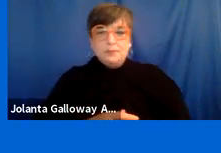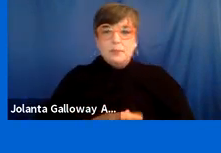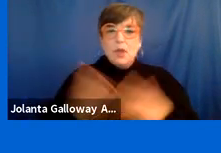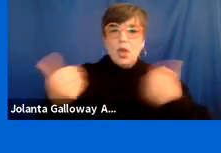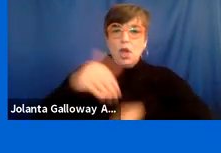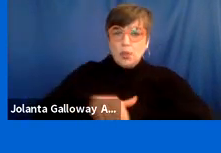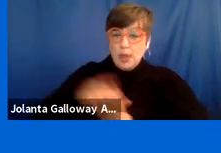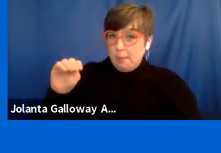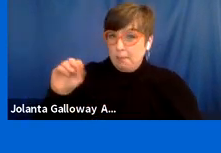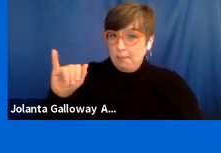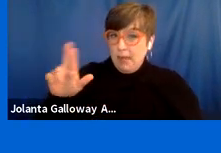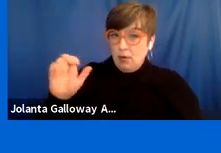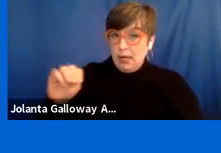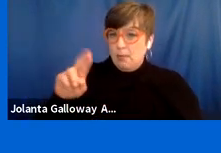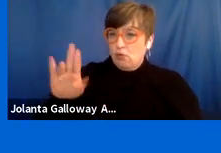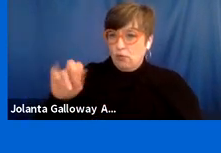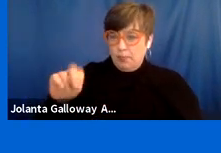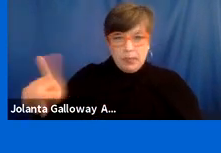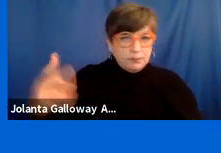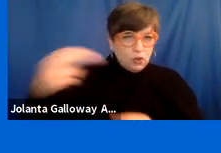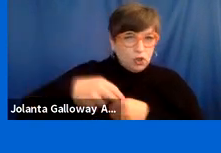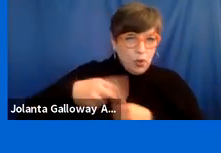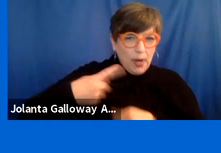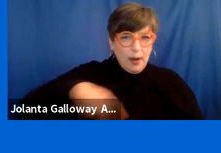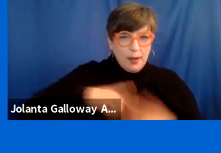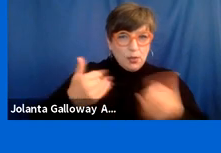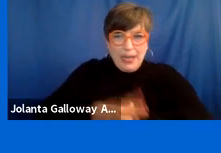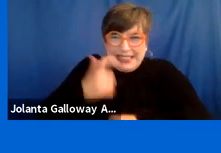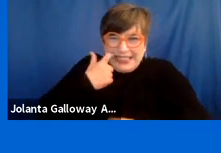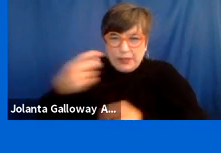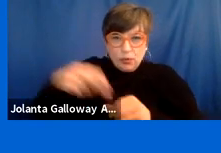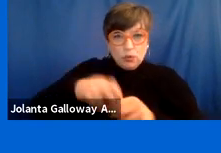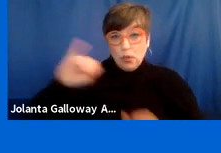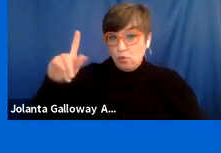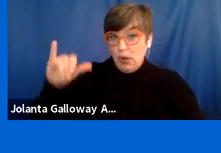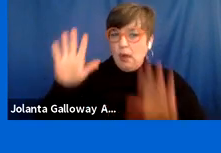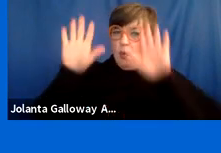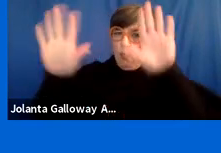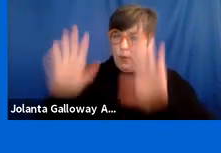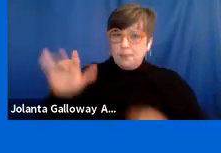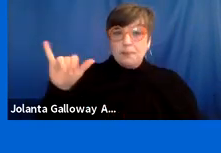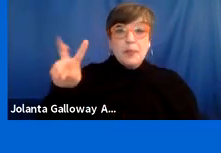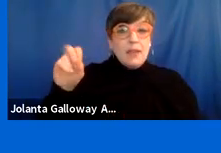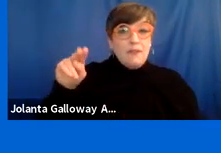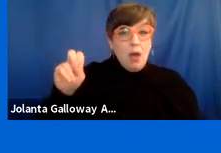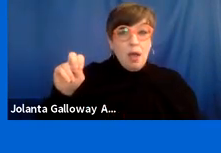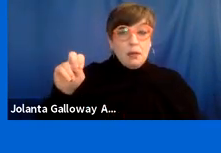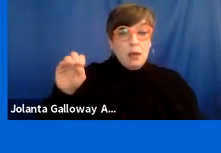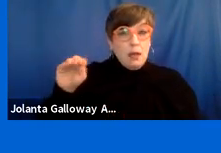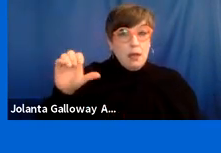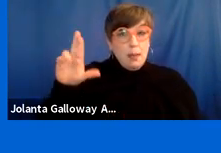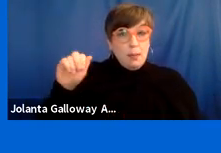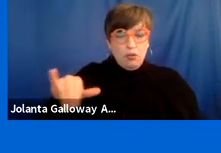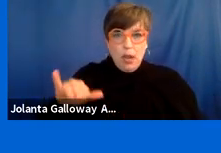been an incredible addition to our budget team, having joined us recently in July. Yvonne McCray has been critical in putting this budget